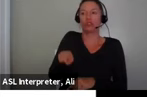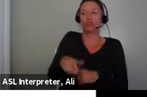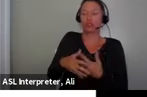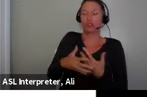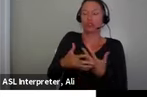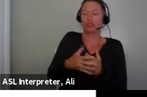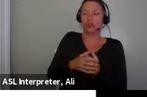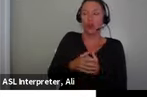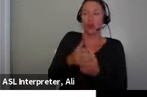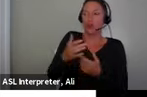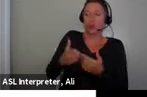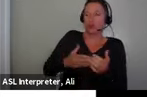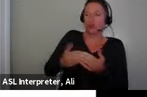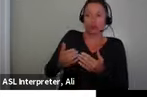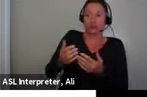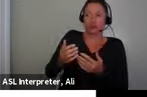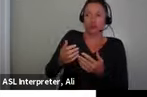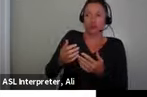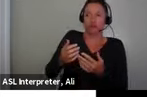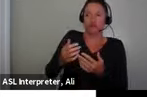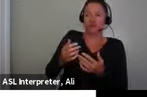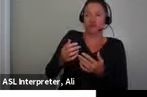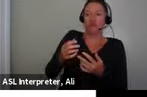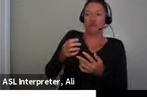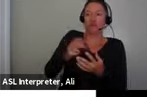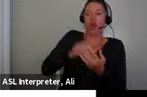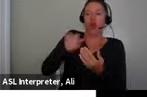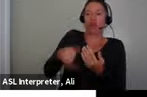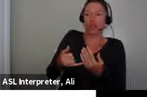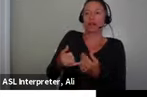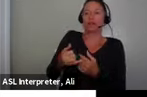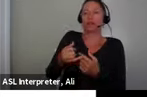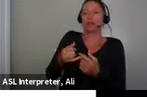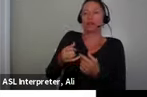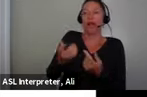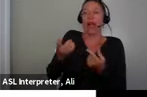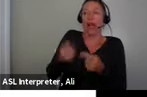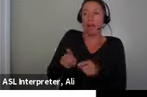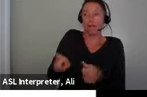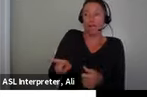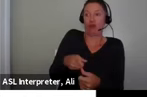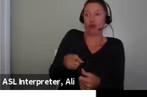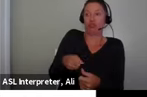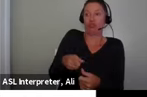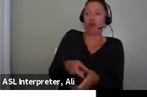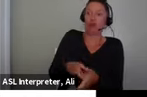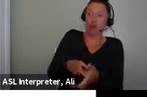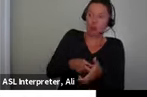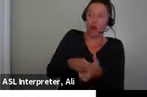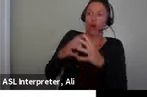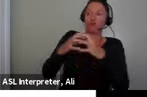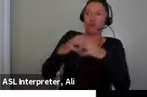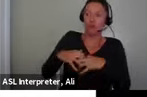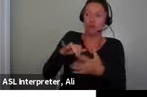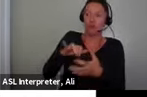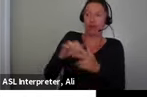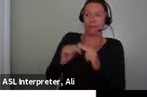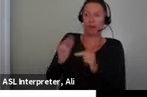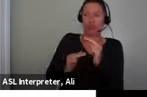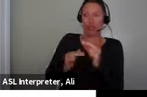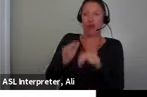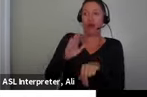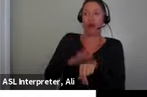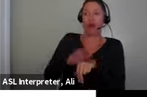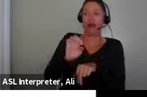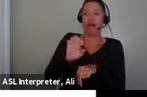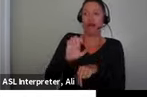whichever project comes along first that requires the removal of the buildings along Elliott